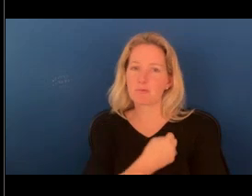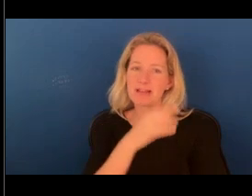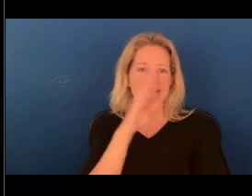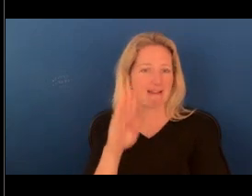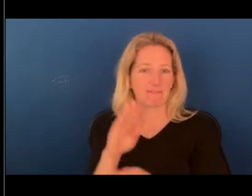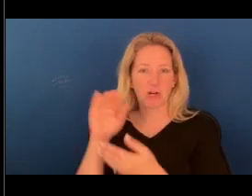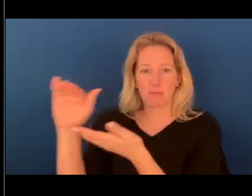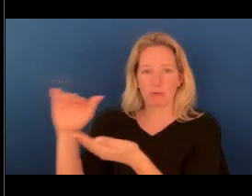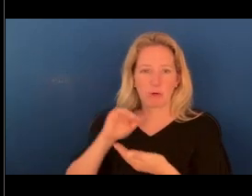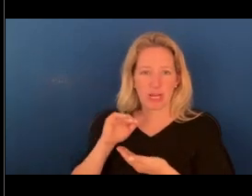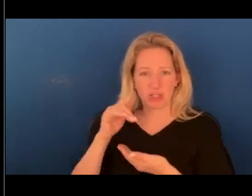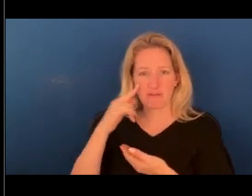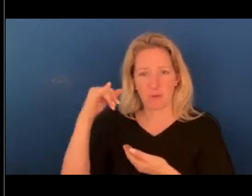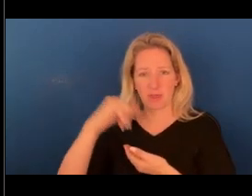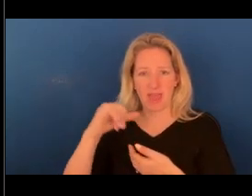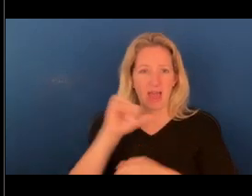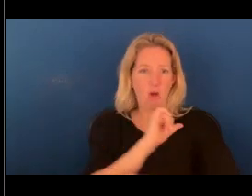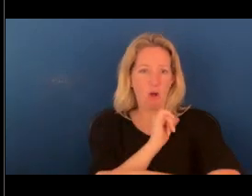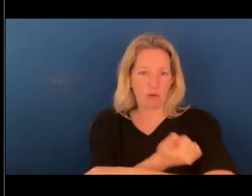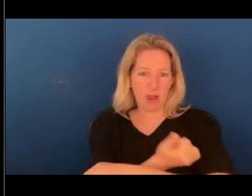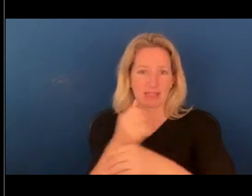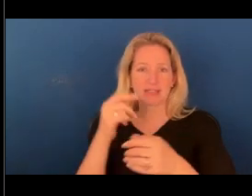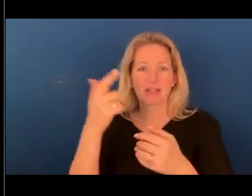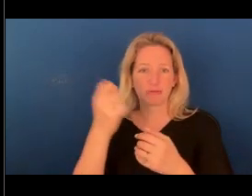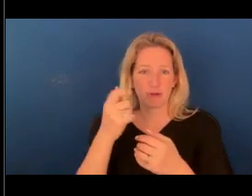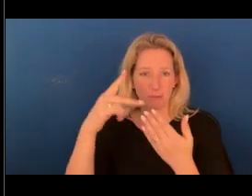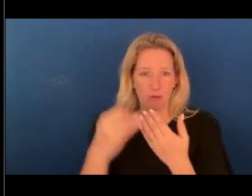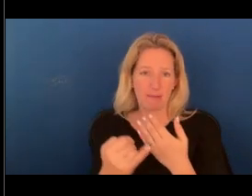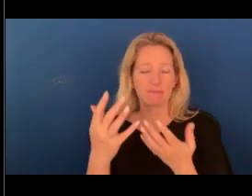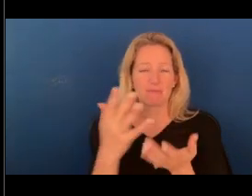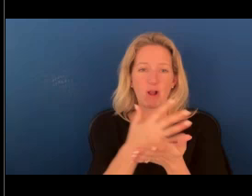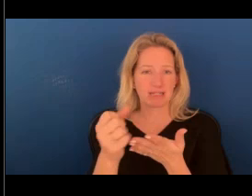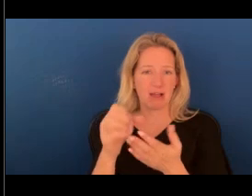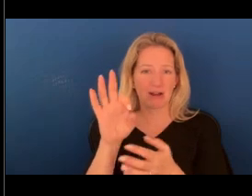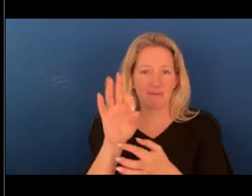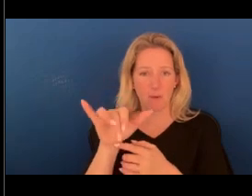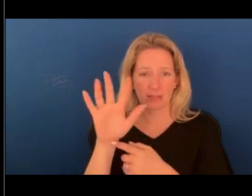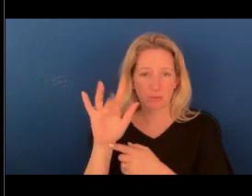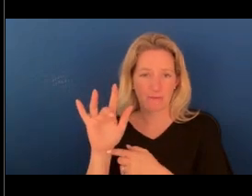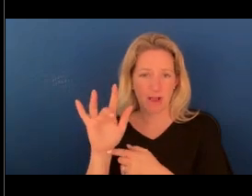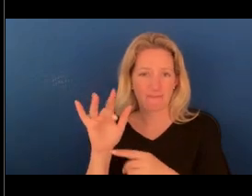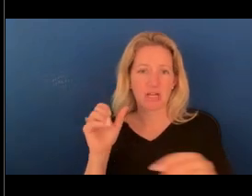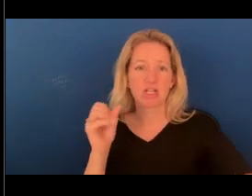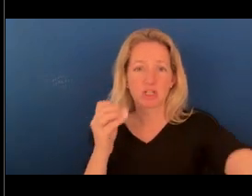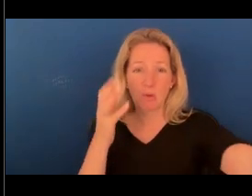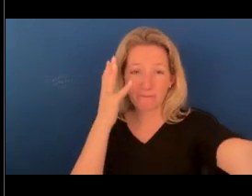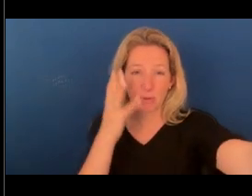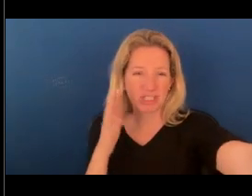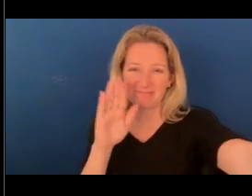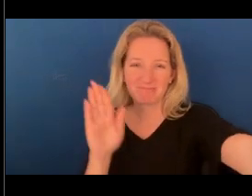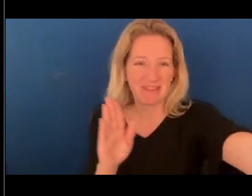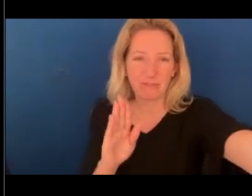appropriation for that authorized grant program, and it runs out in FY25. So unfortunately, That never came through. Next slide,